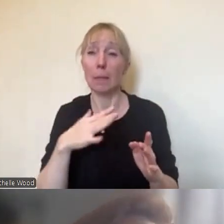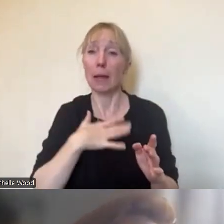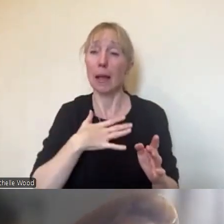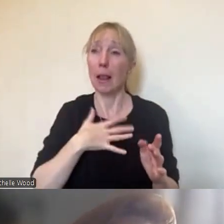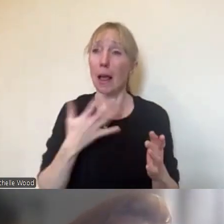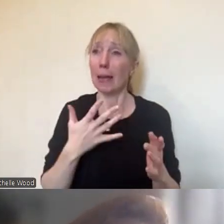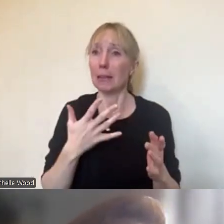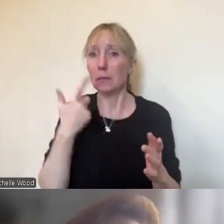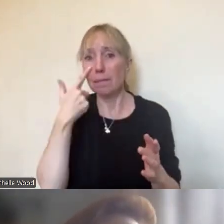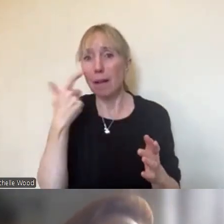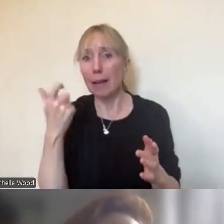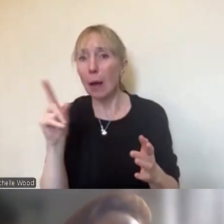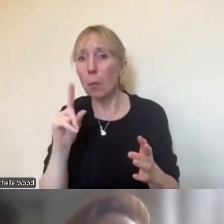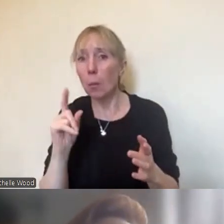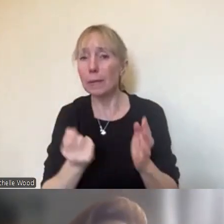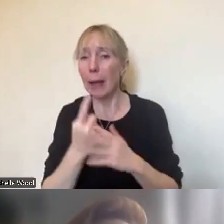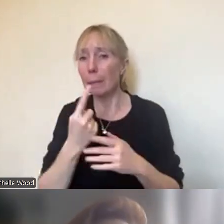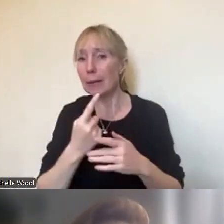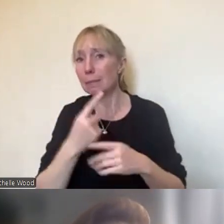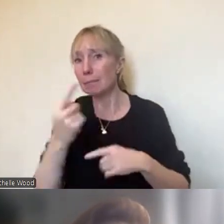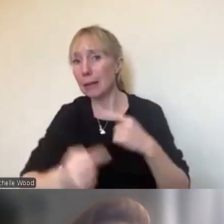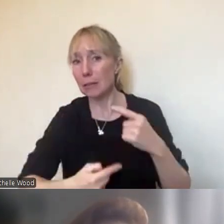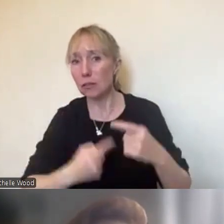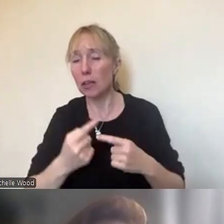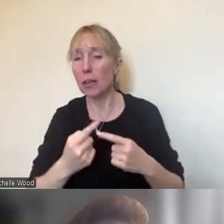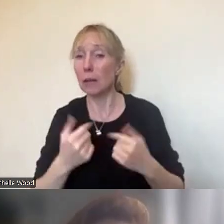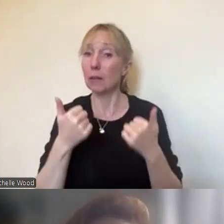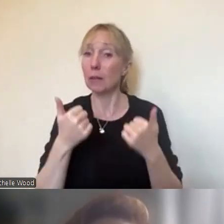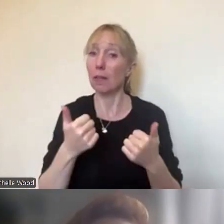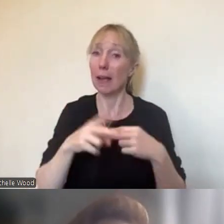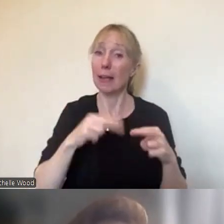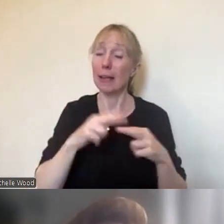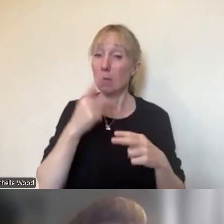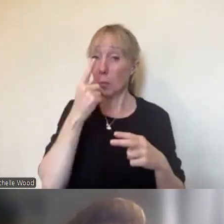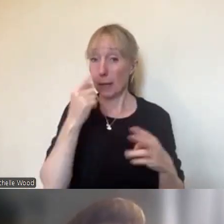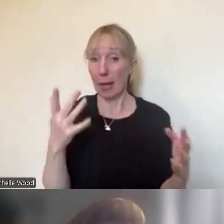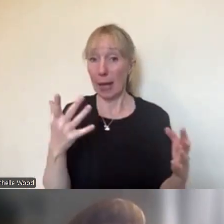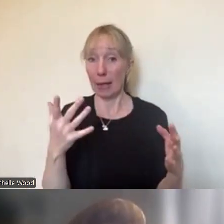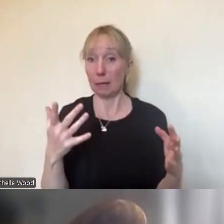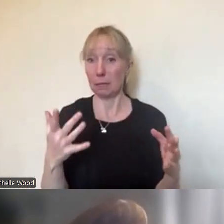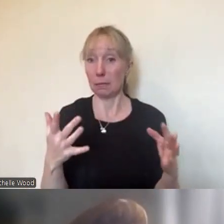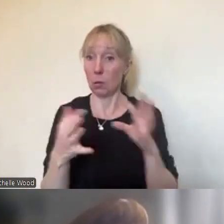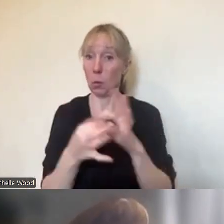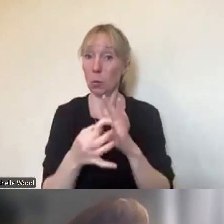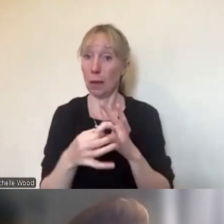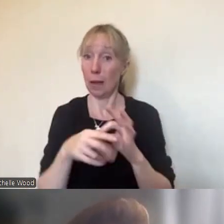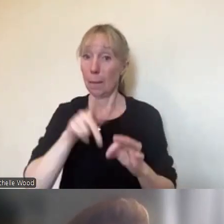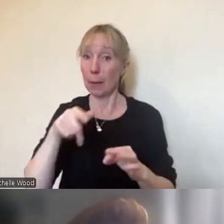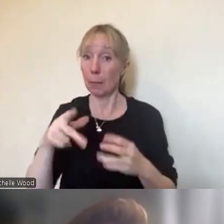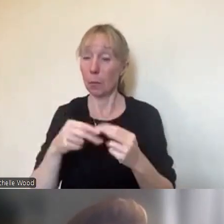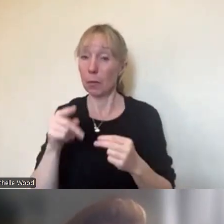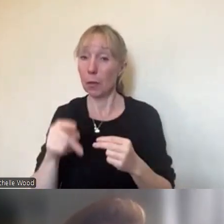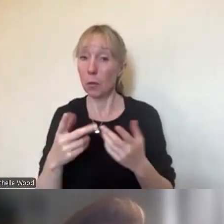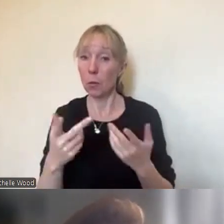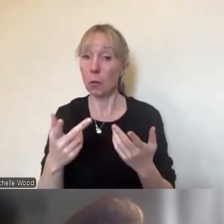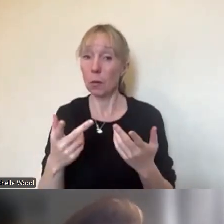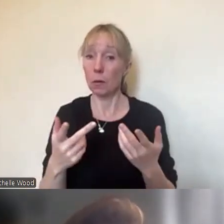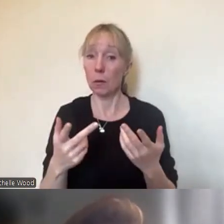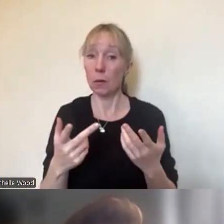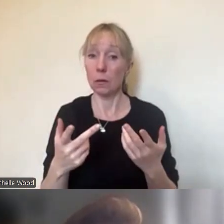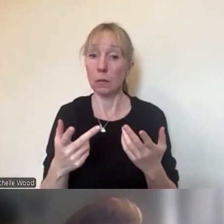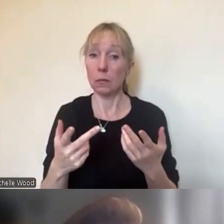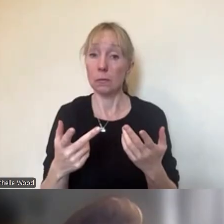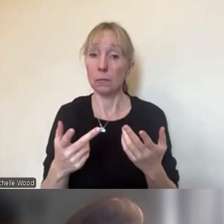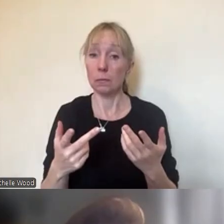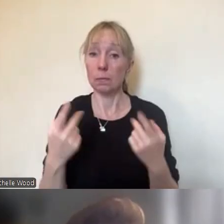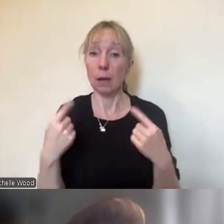funding dependent. So it would be great if we can kind of put people in touch with you, or if there's a place where we can